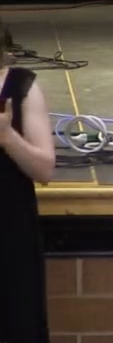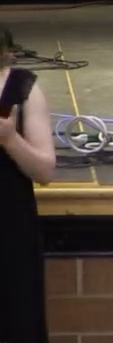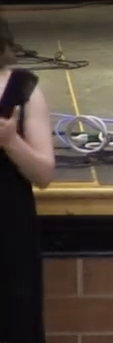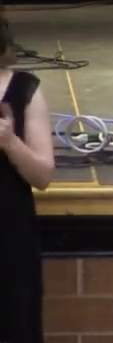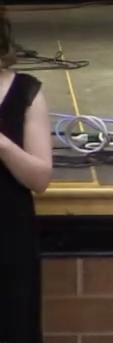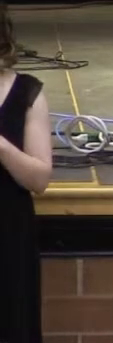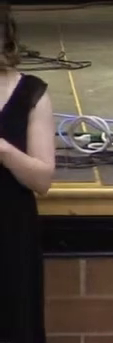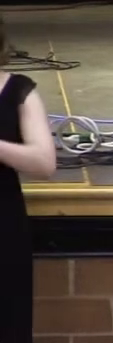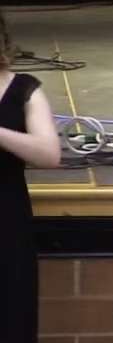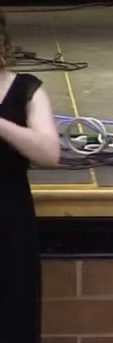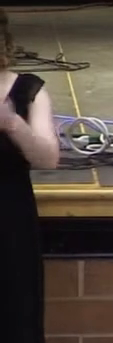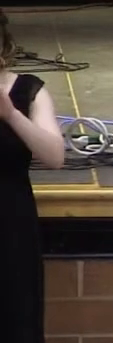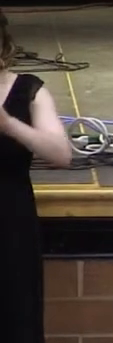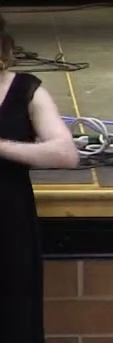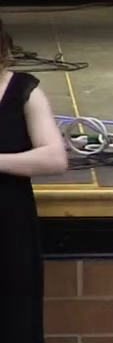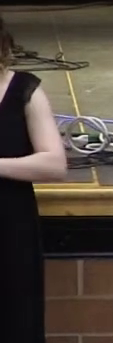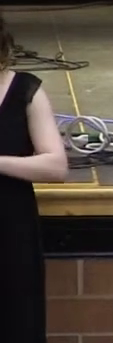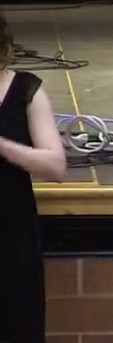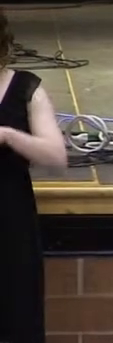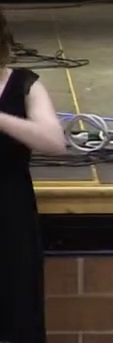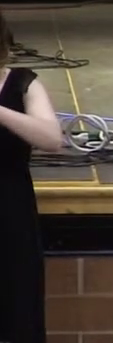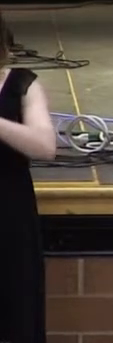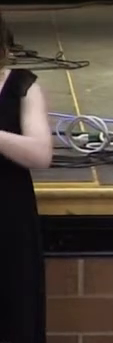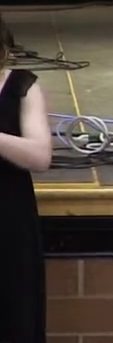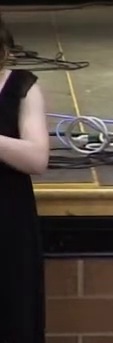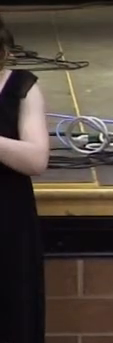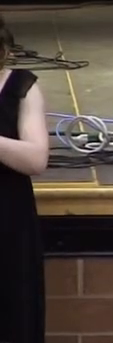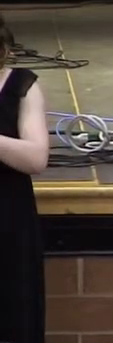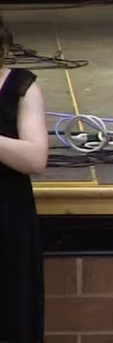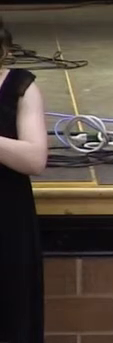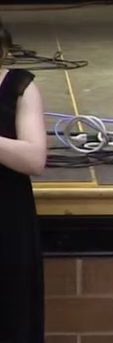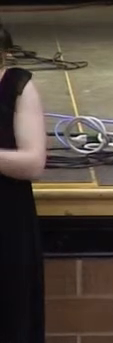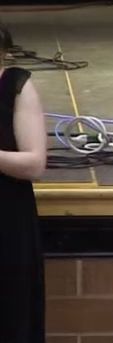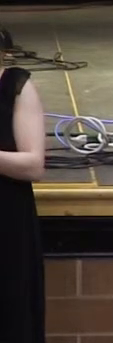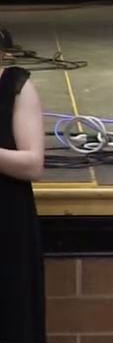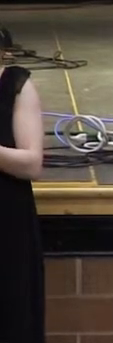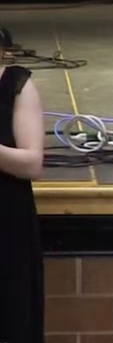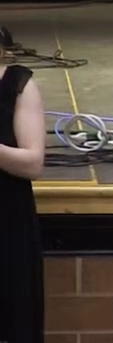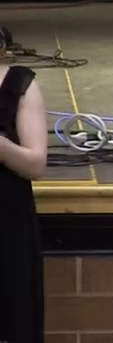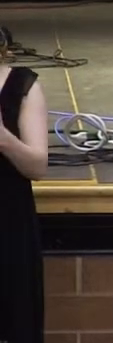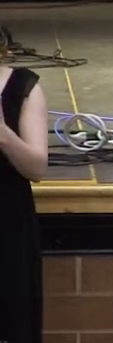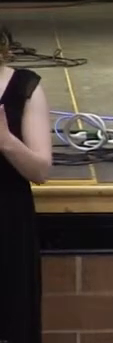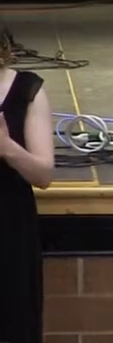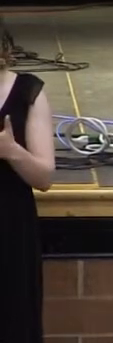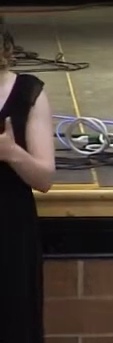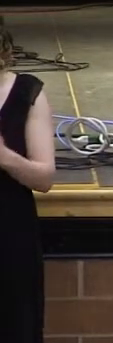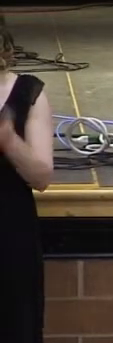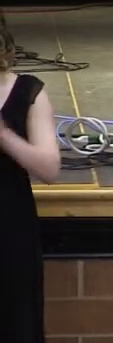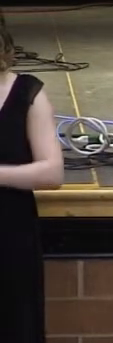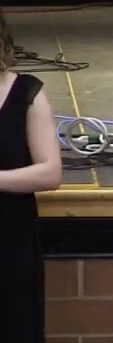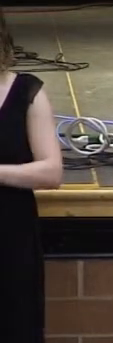the Church of thyra right and thy of all these Seven Cities in Asia Minor was the